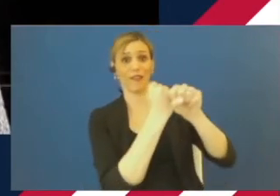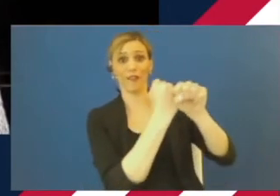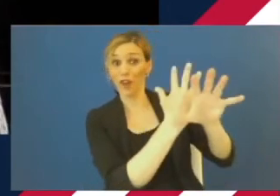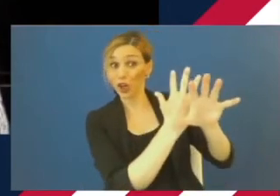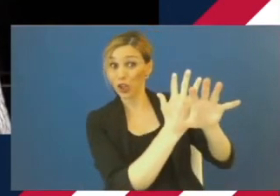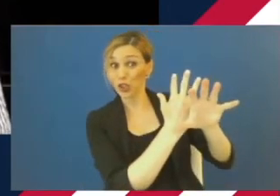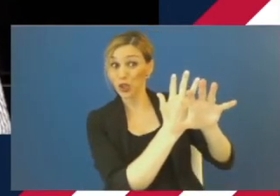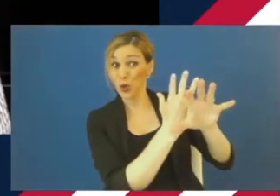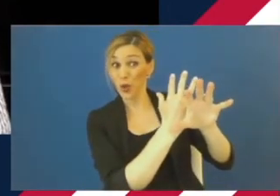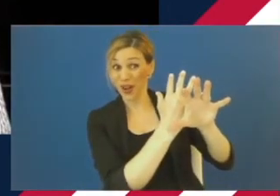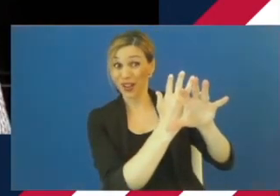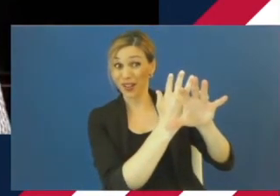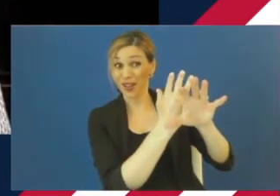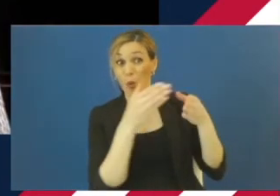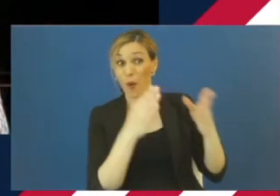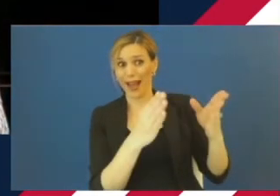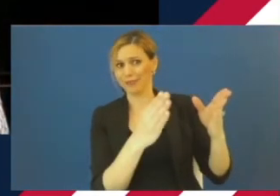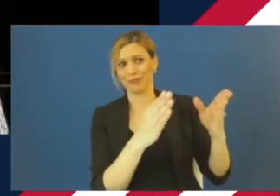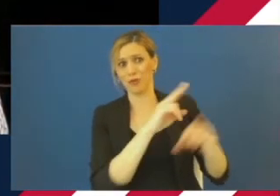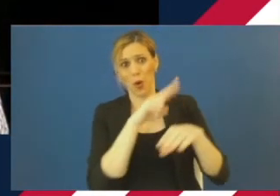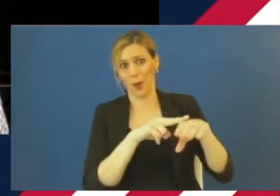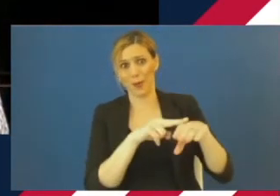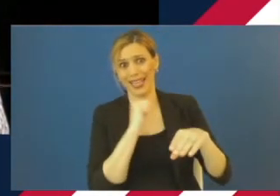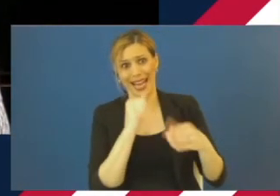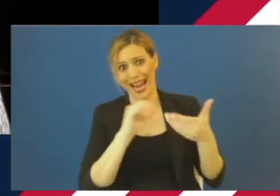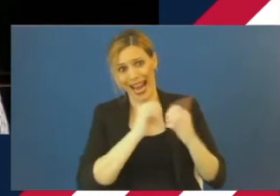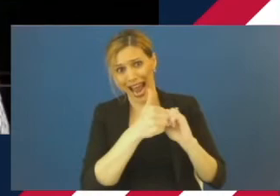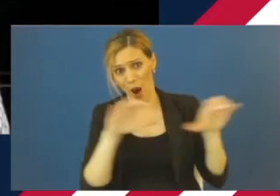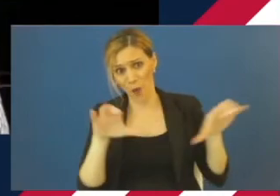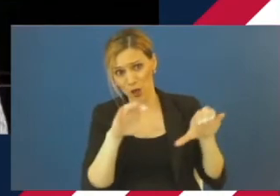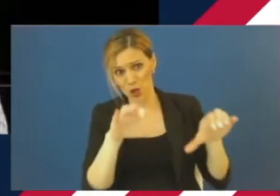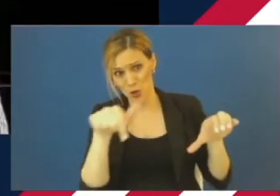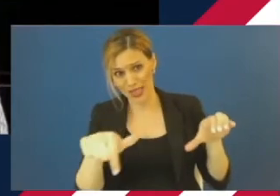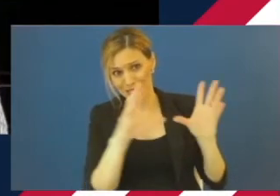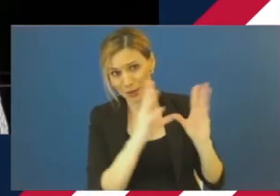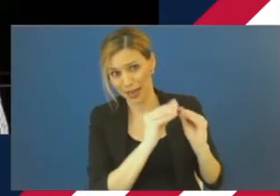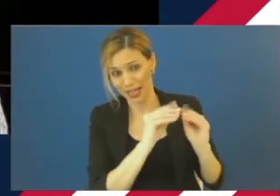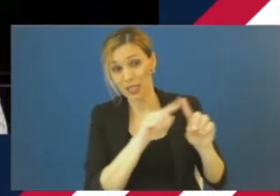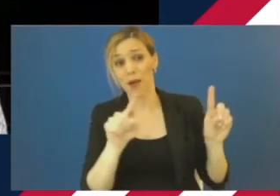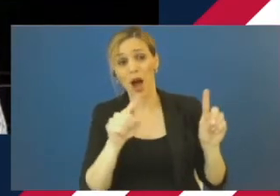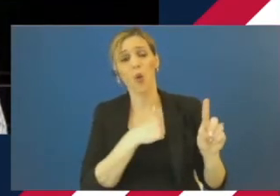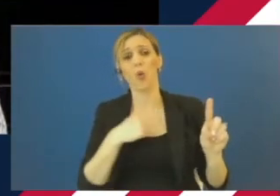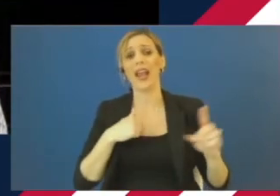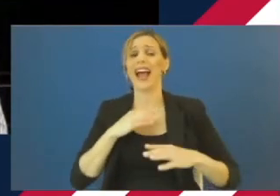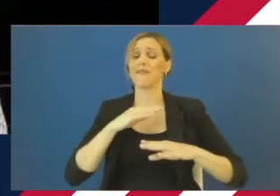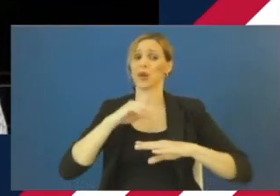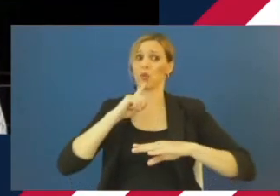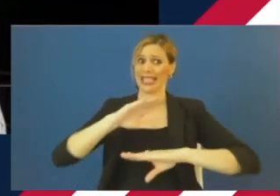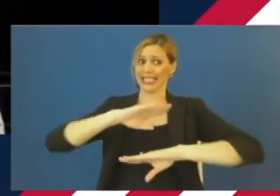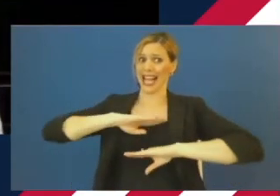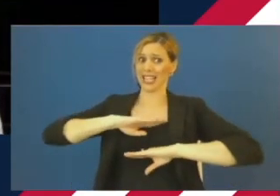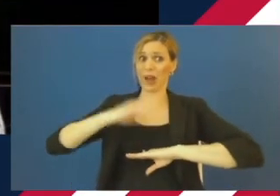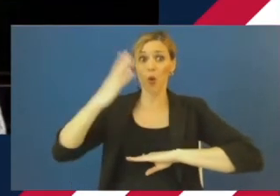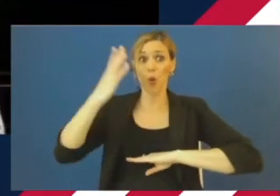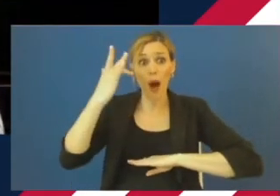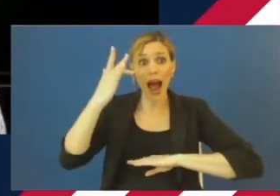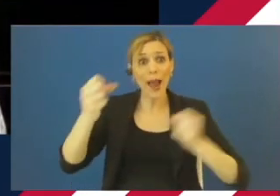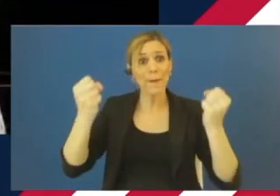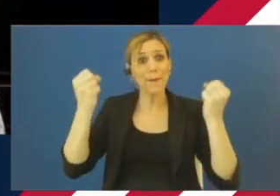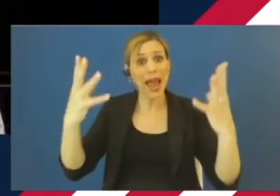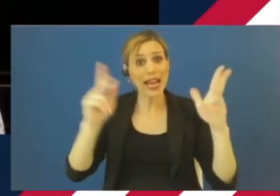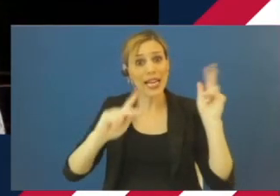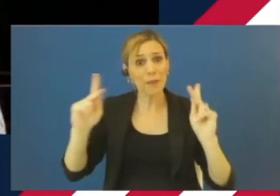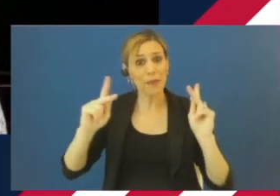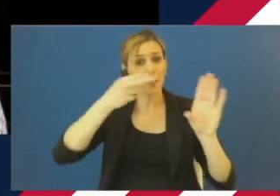normally would conduct these hearings, we are pleased to report that there have been thousands who have logged onto YouTube to also hear